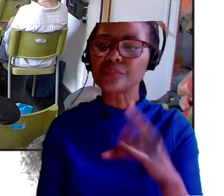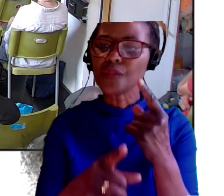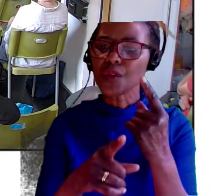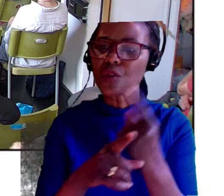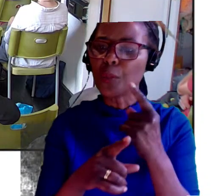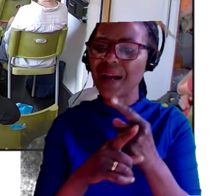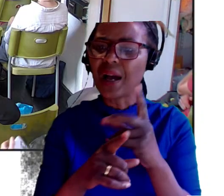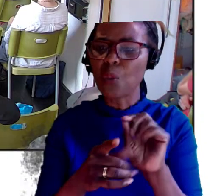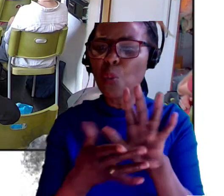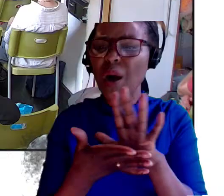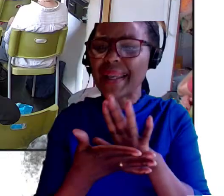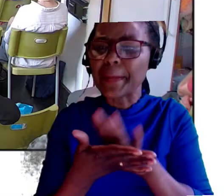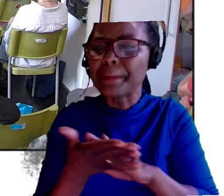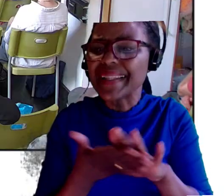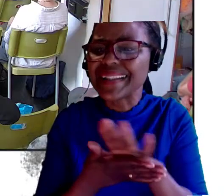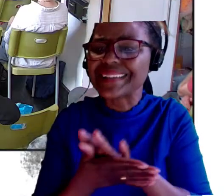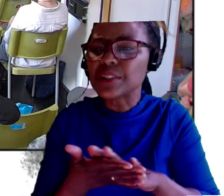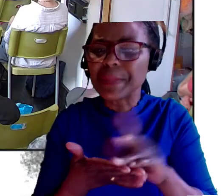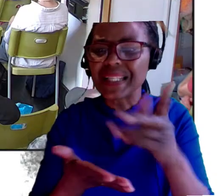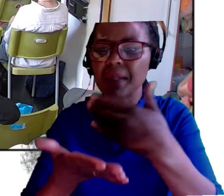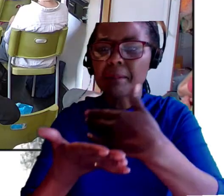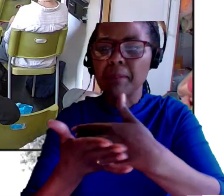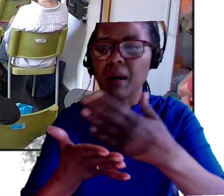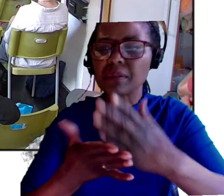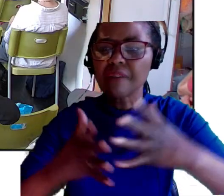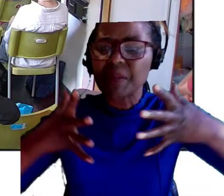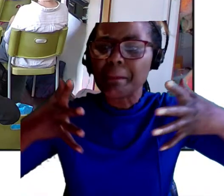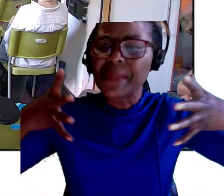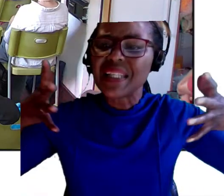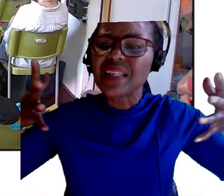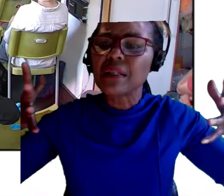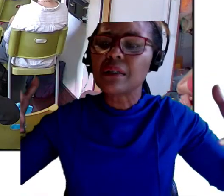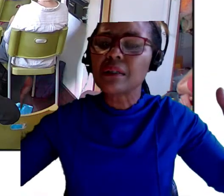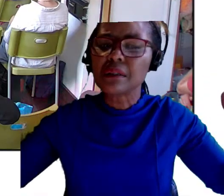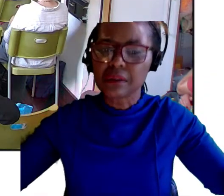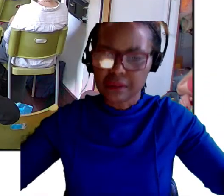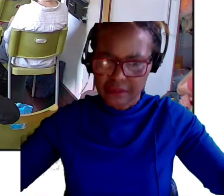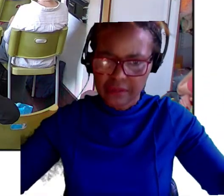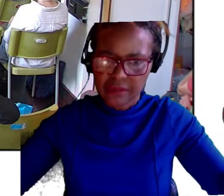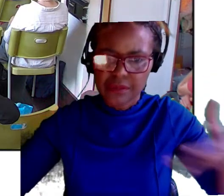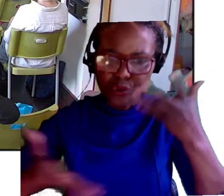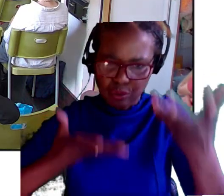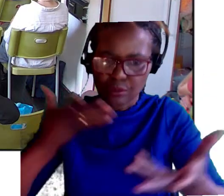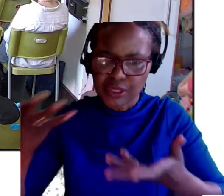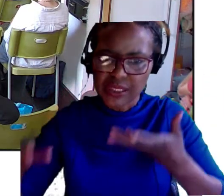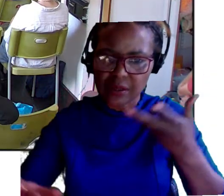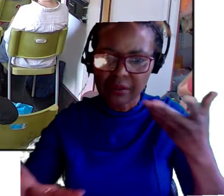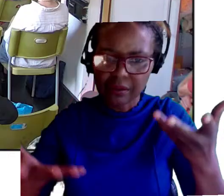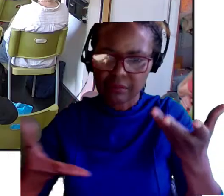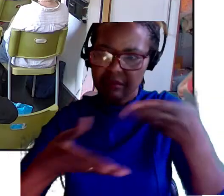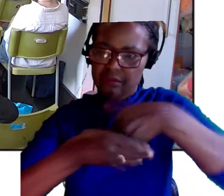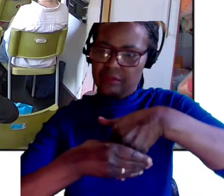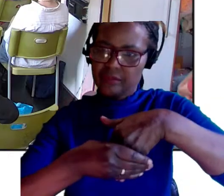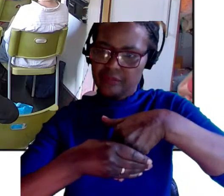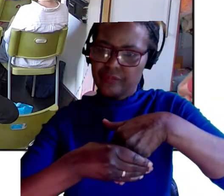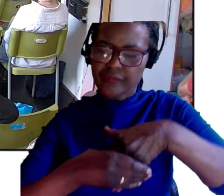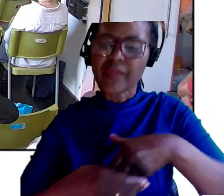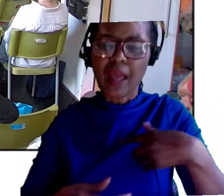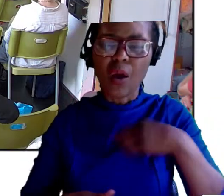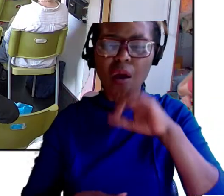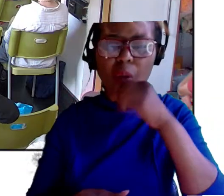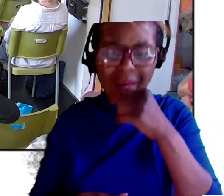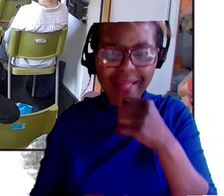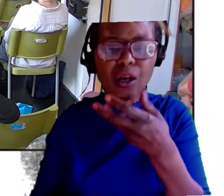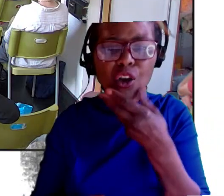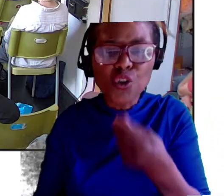most kind of like, I don't know, complex, and I'm going to use complex in an advised